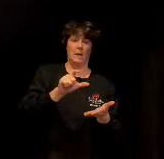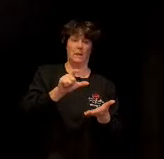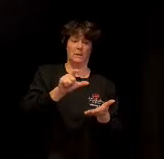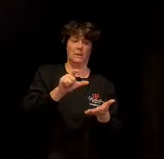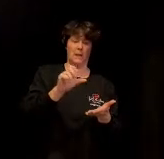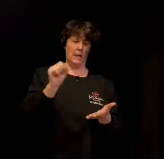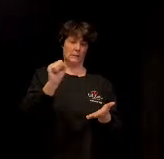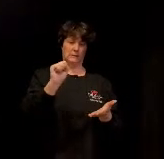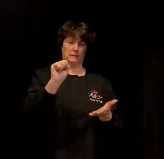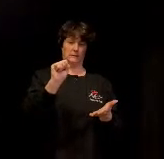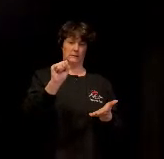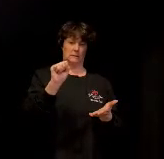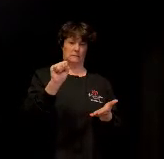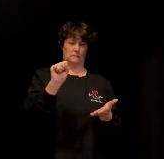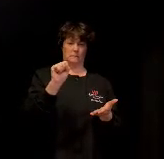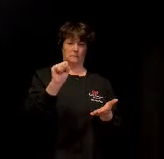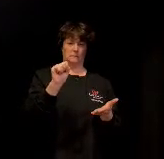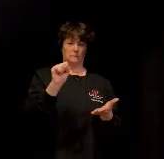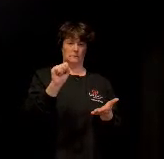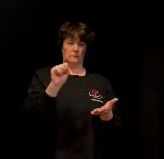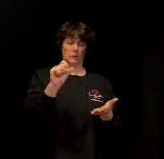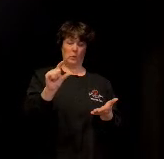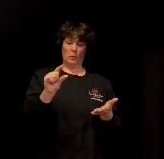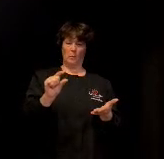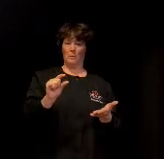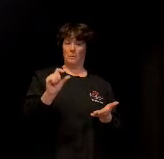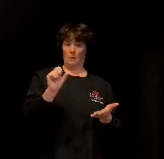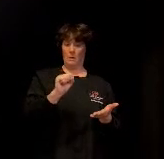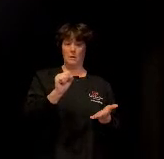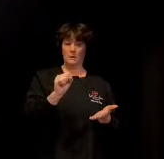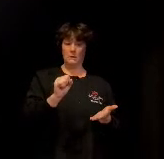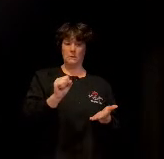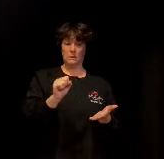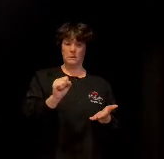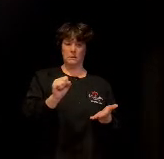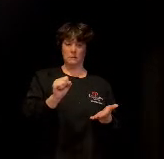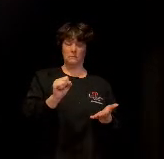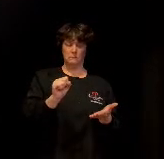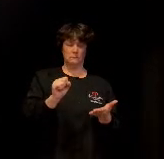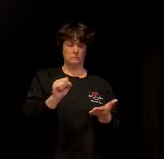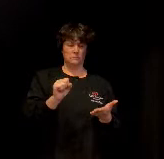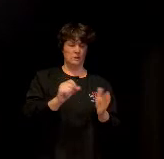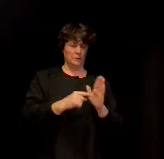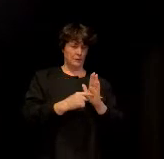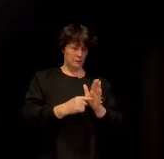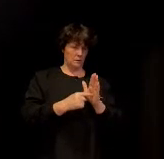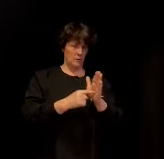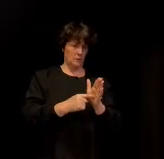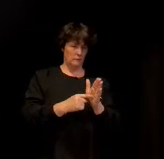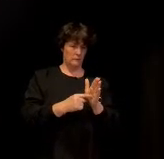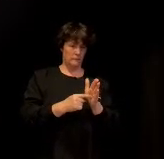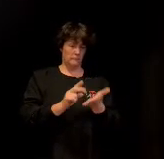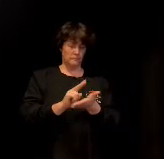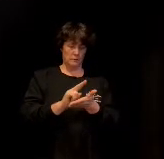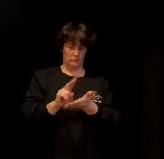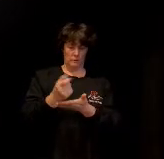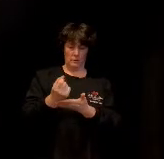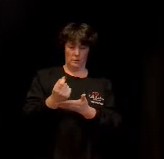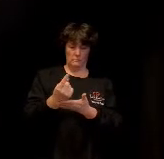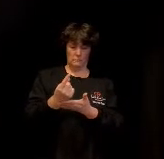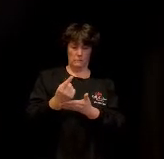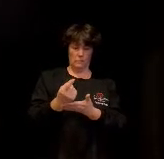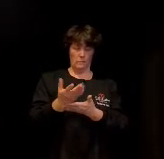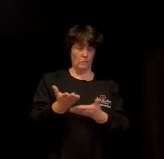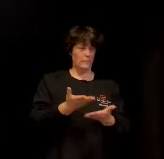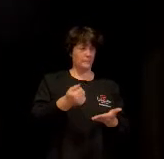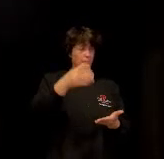that? It's not capitalized. verse 11, there, for what man